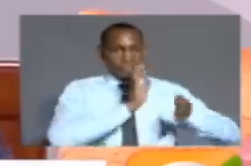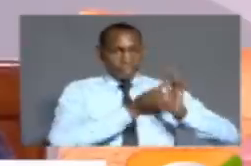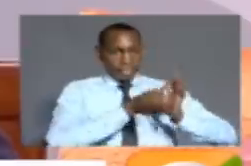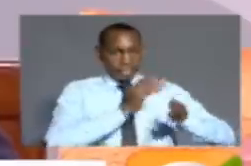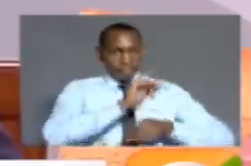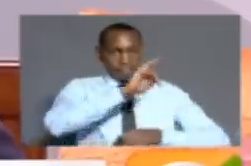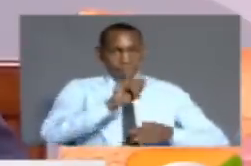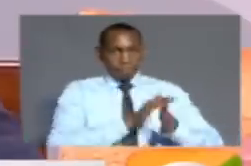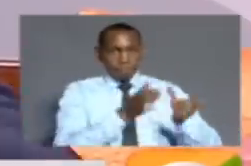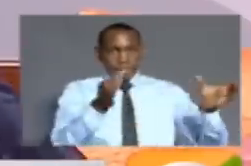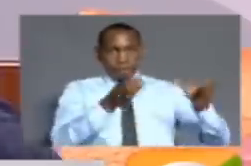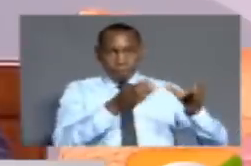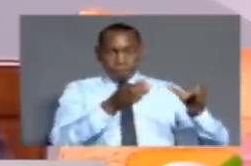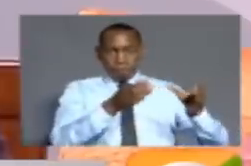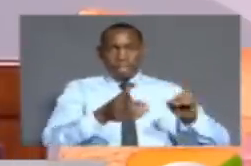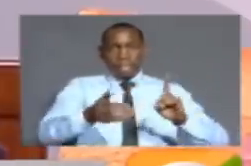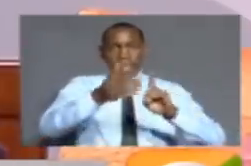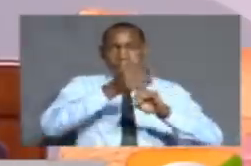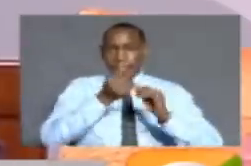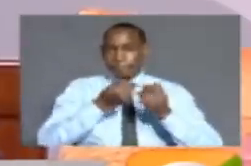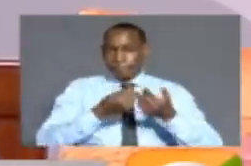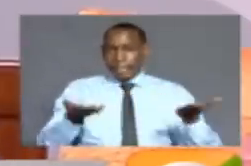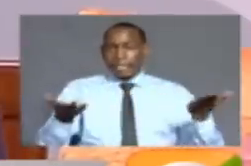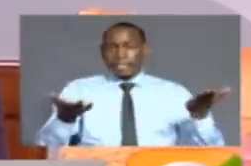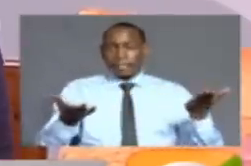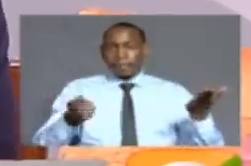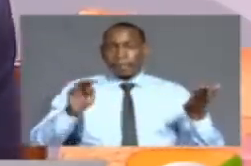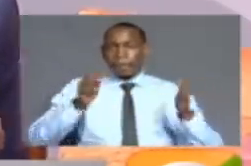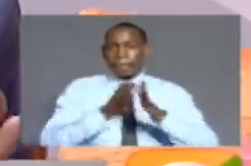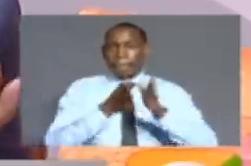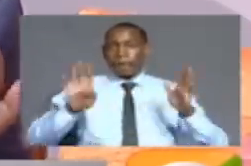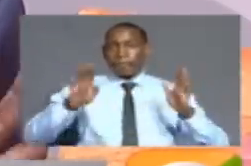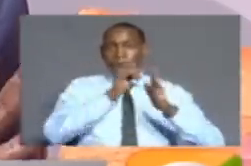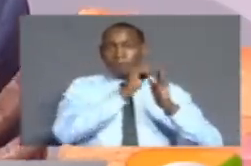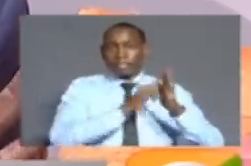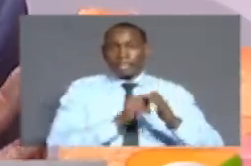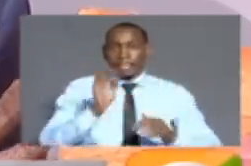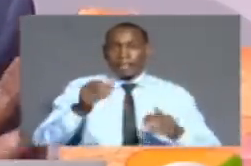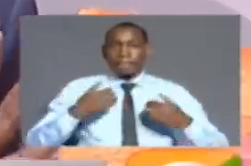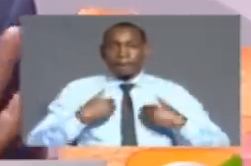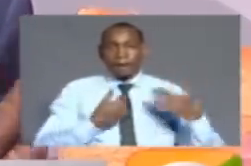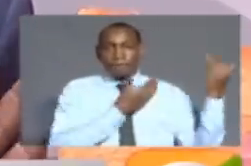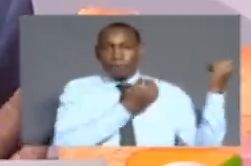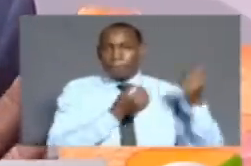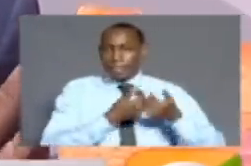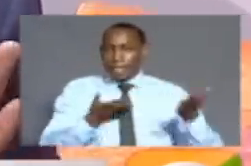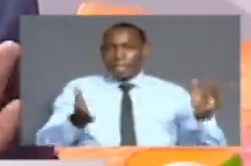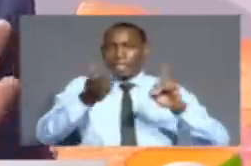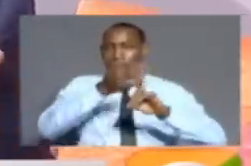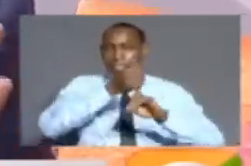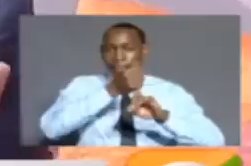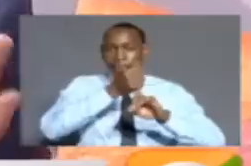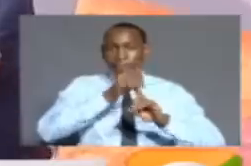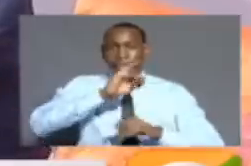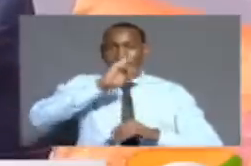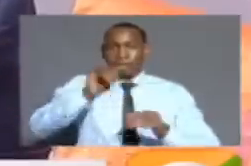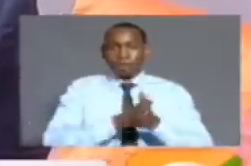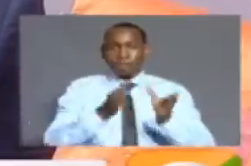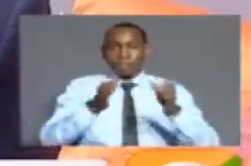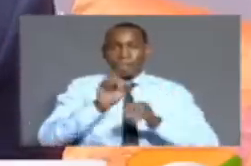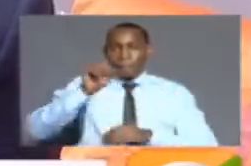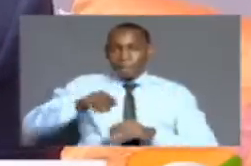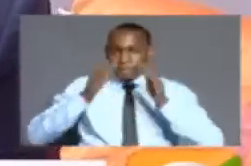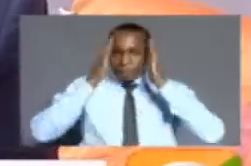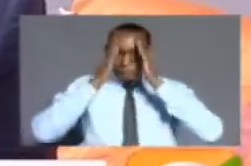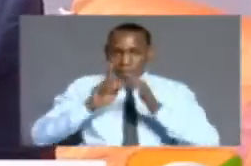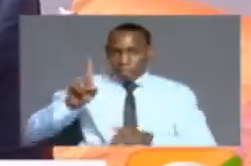Jubilee is to achieve any of this, if they have any hopes of achieving any of this, yeah. Jubilee ought to focus on only